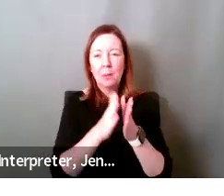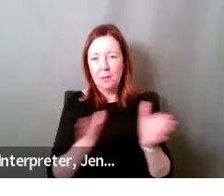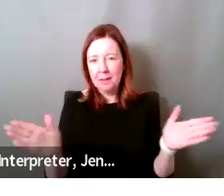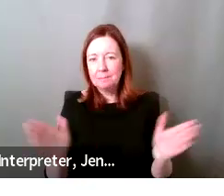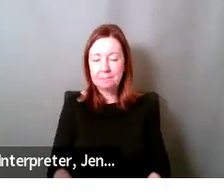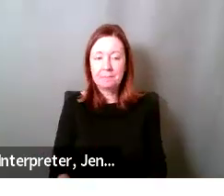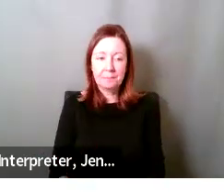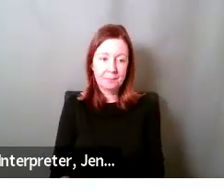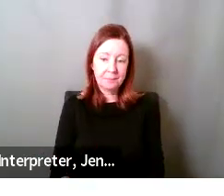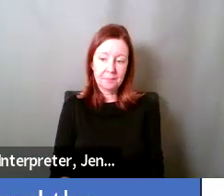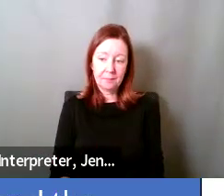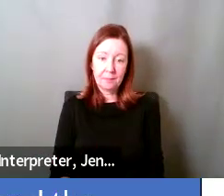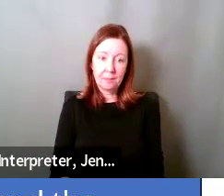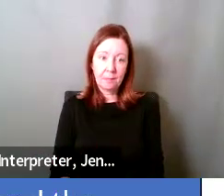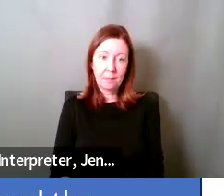large.